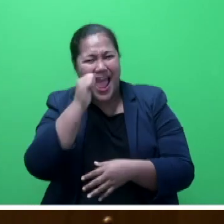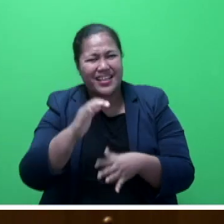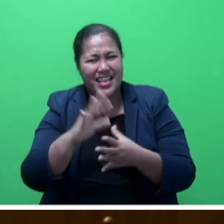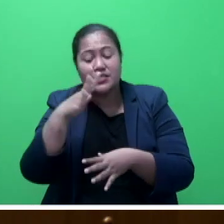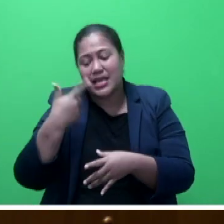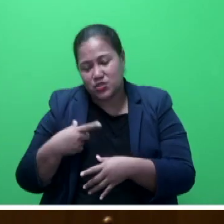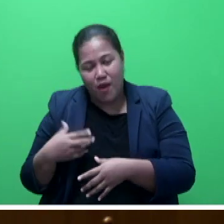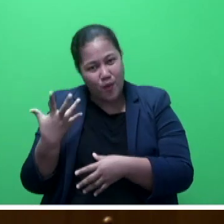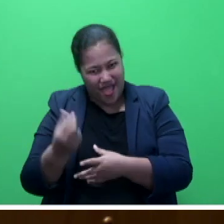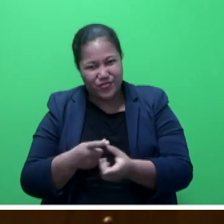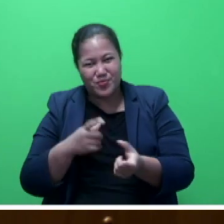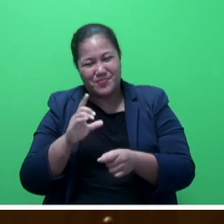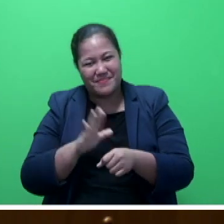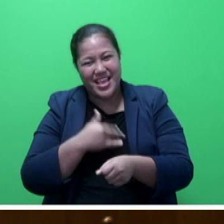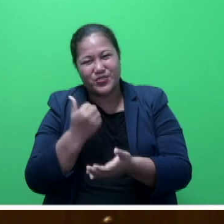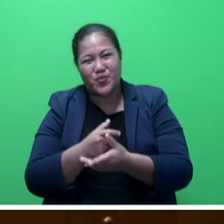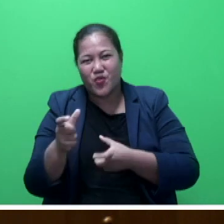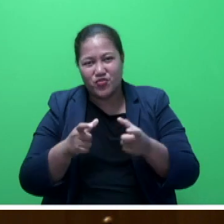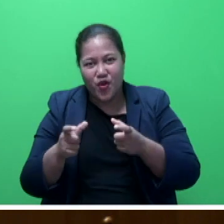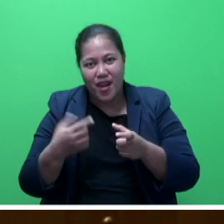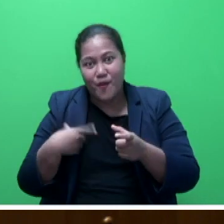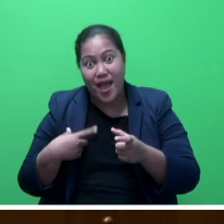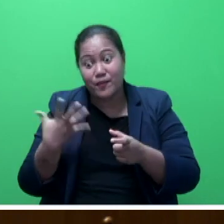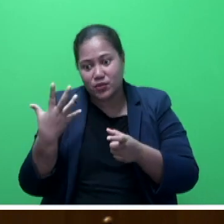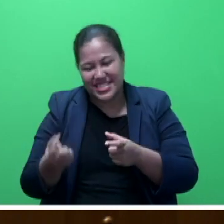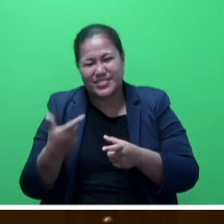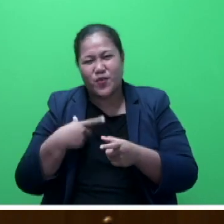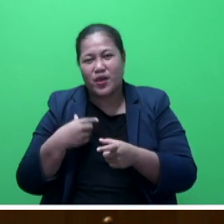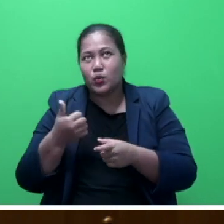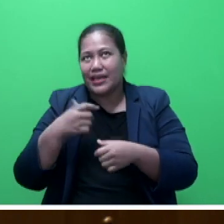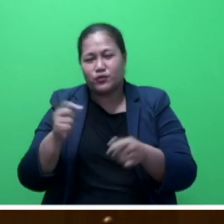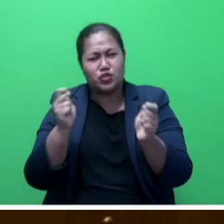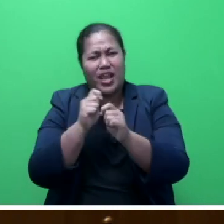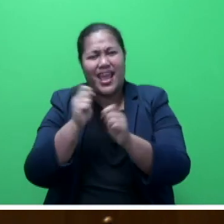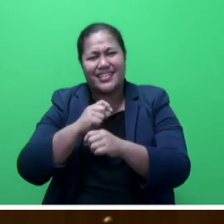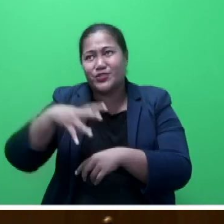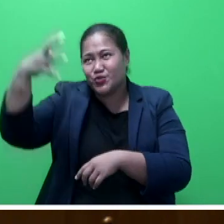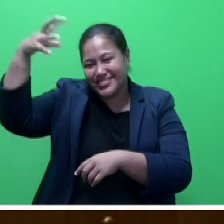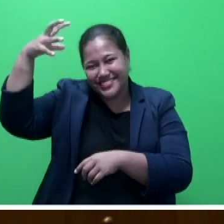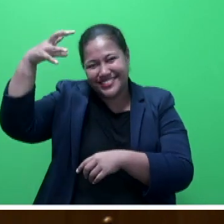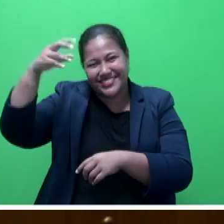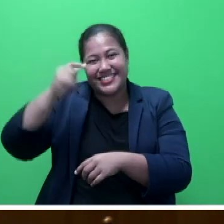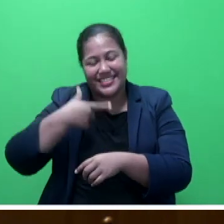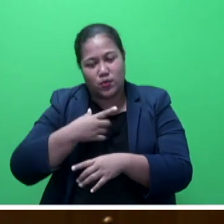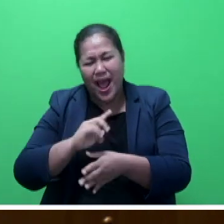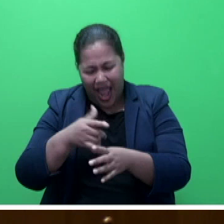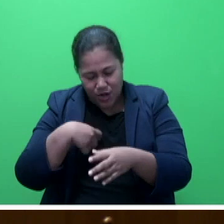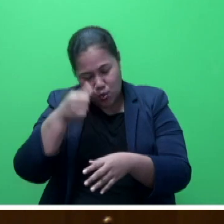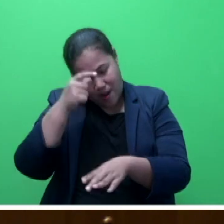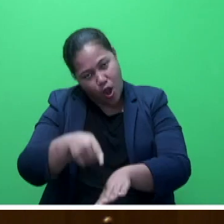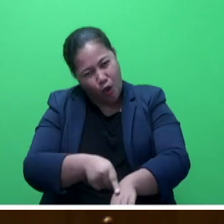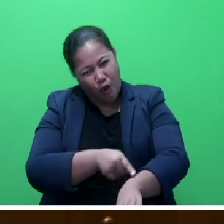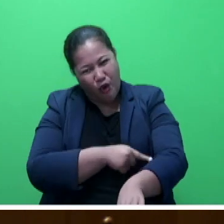is completely renewable is a long-term project that will help us manage this crisis. This